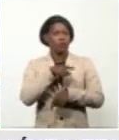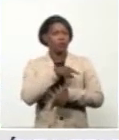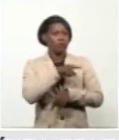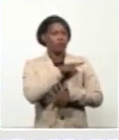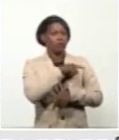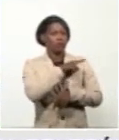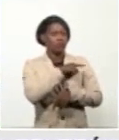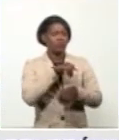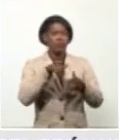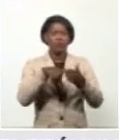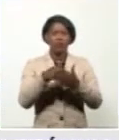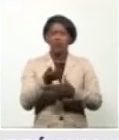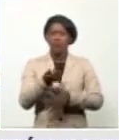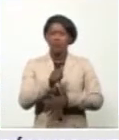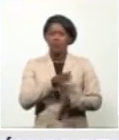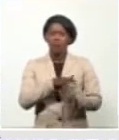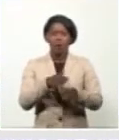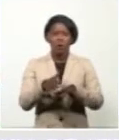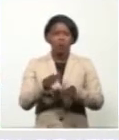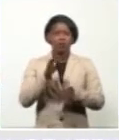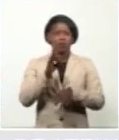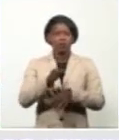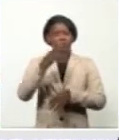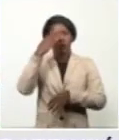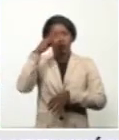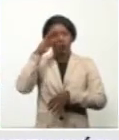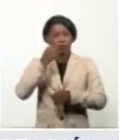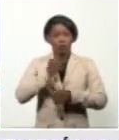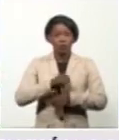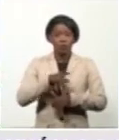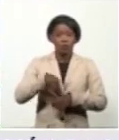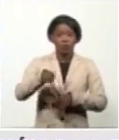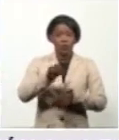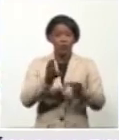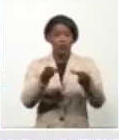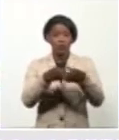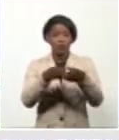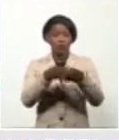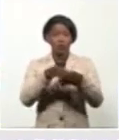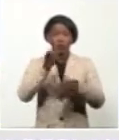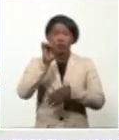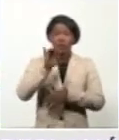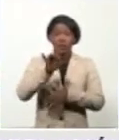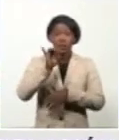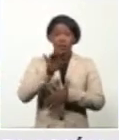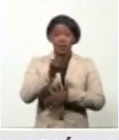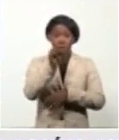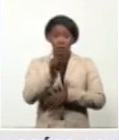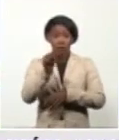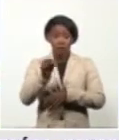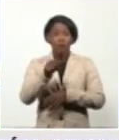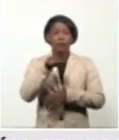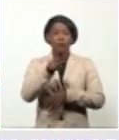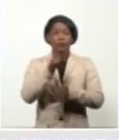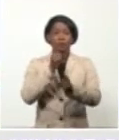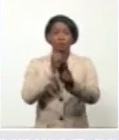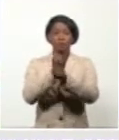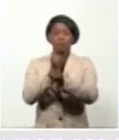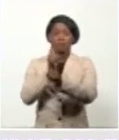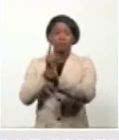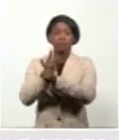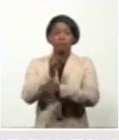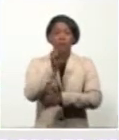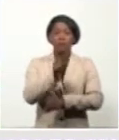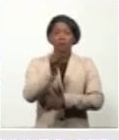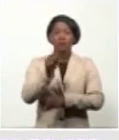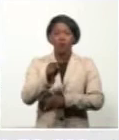The 16 new cases are all Cuban, something that has been going on for more than 10